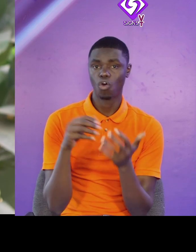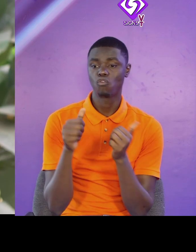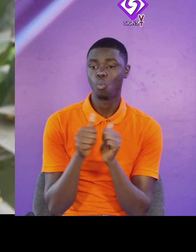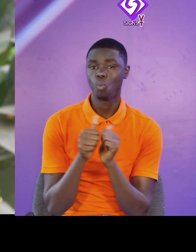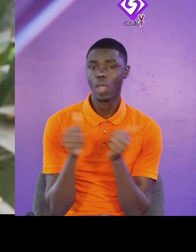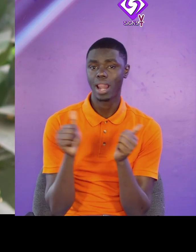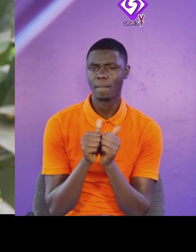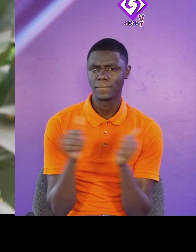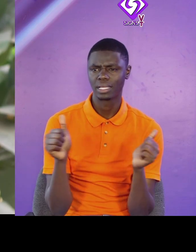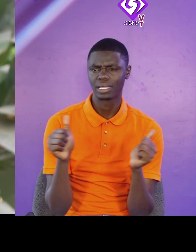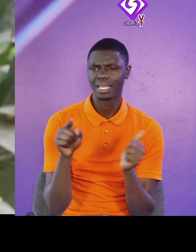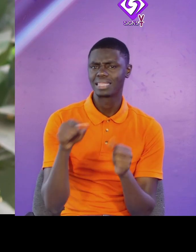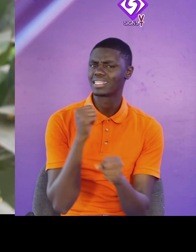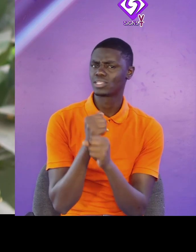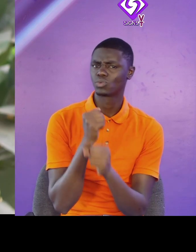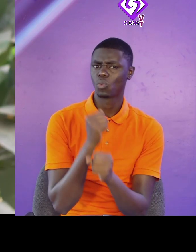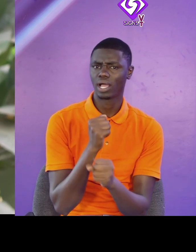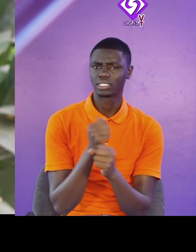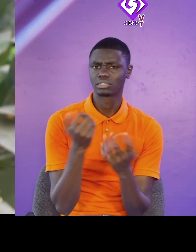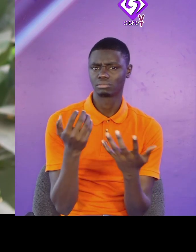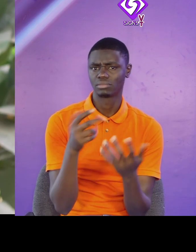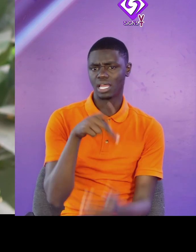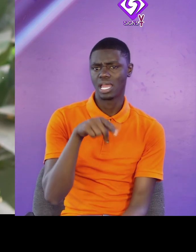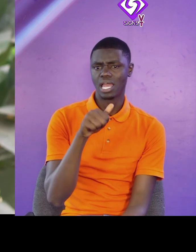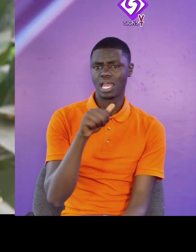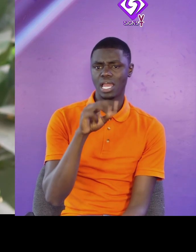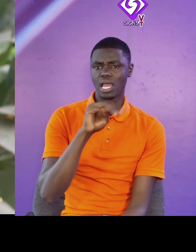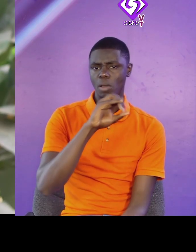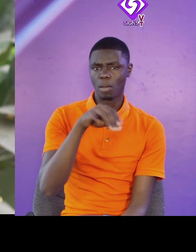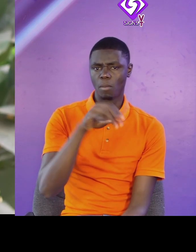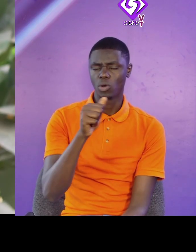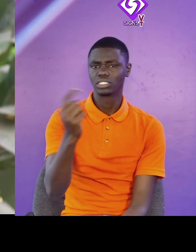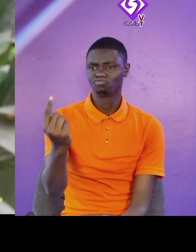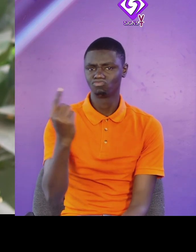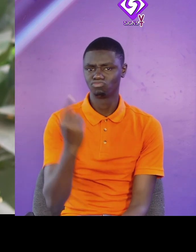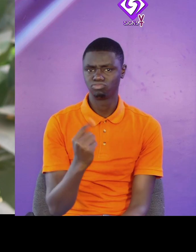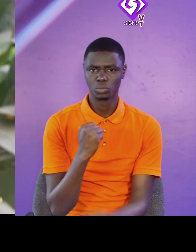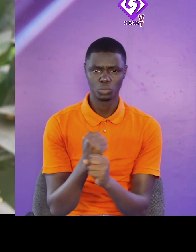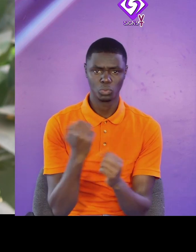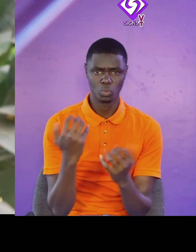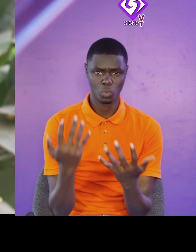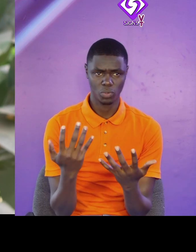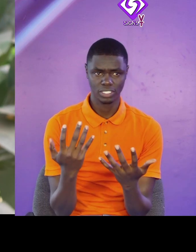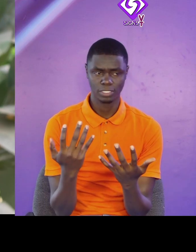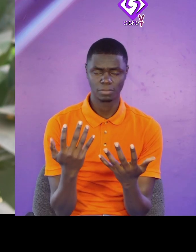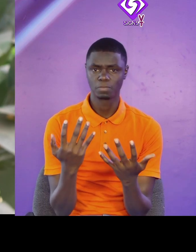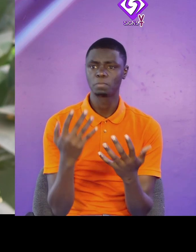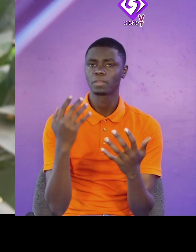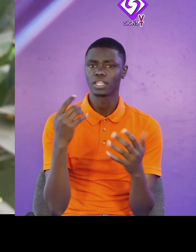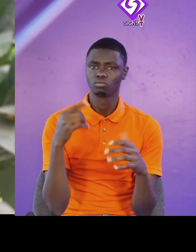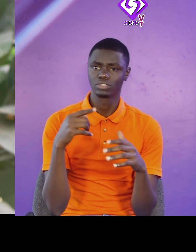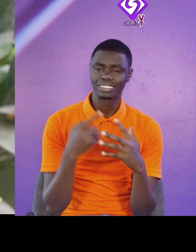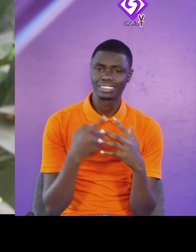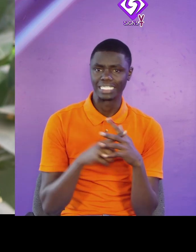So this is what Pamoja has tried coming in to do, into going into schools so